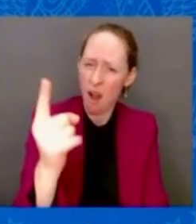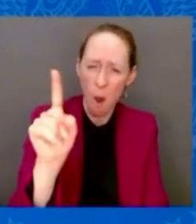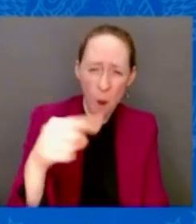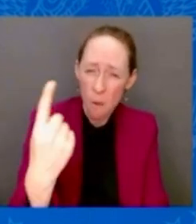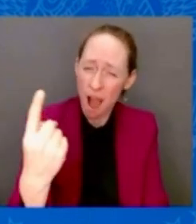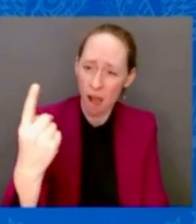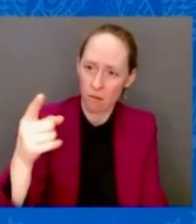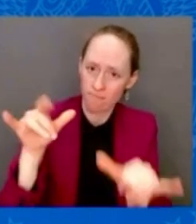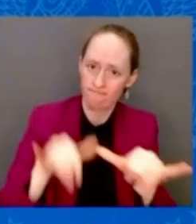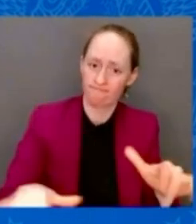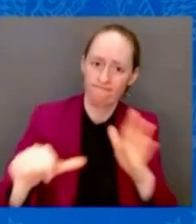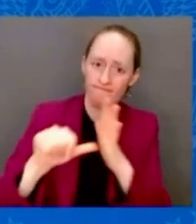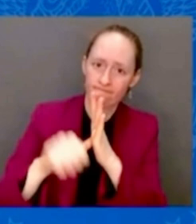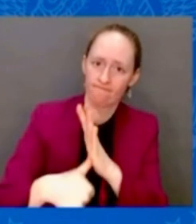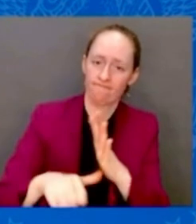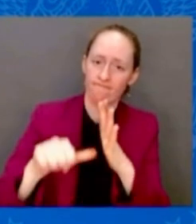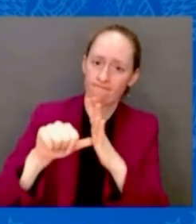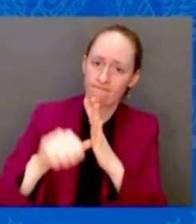it. You get us.